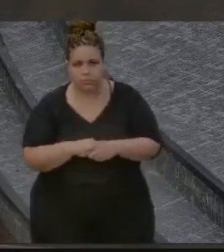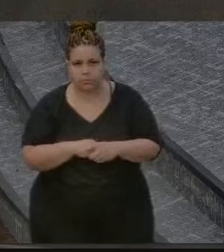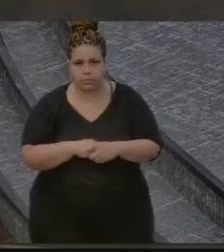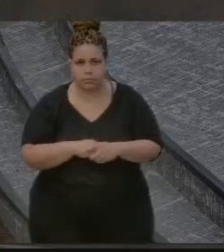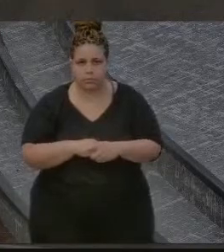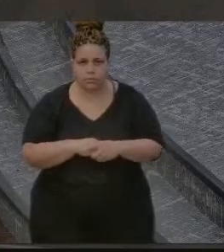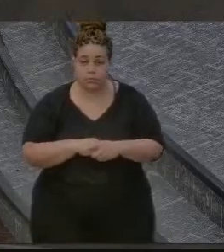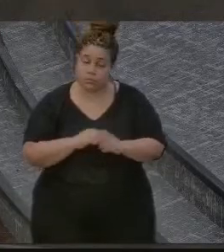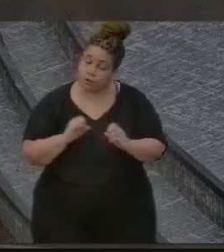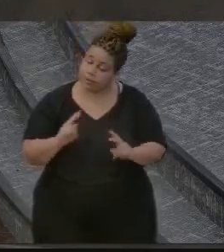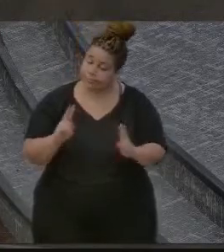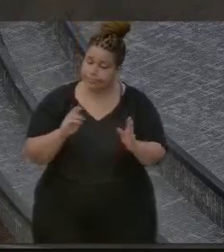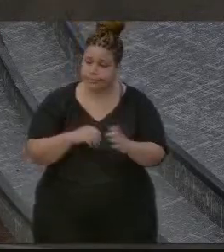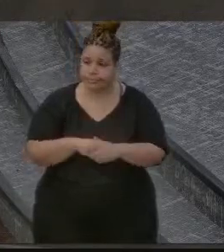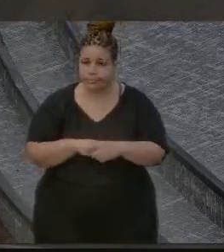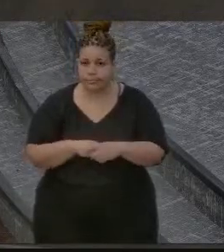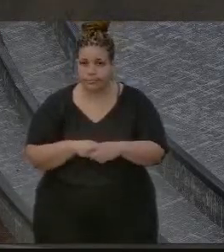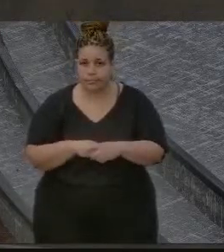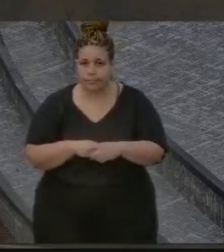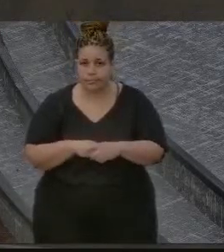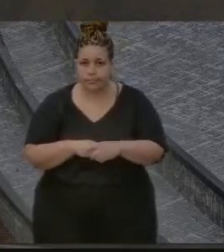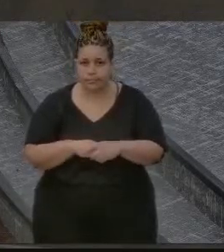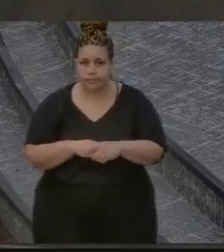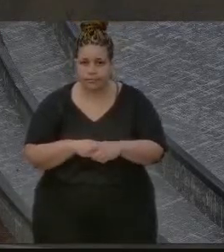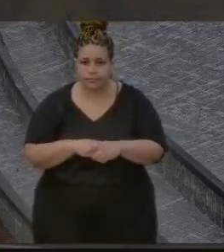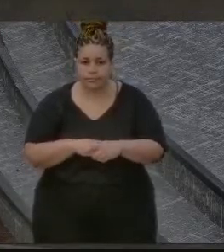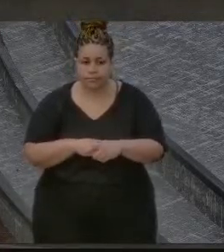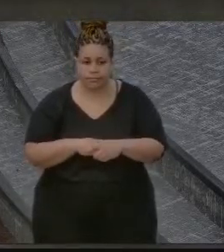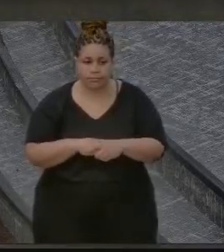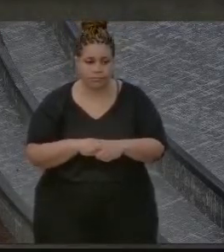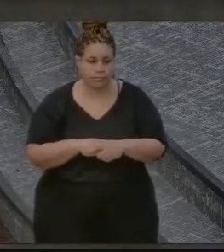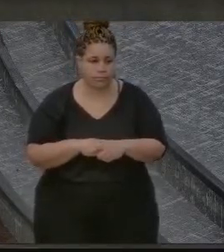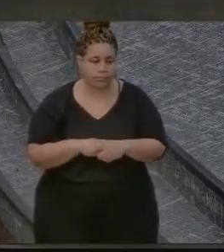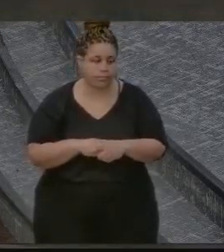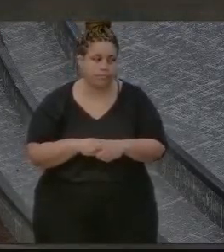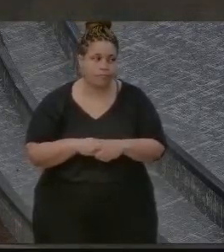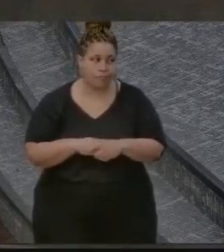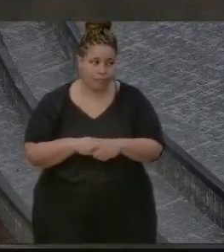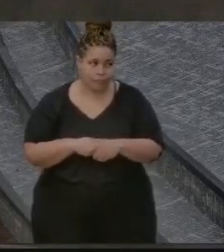All right. We will move forward.